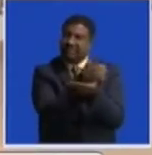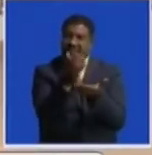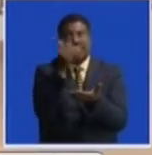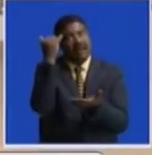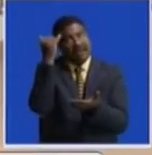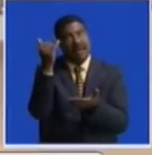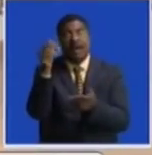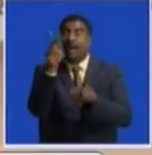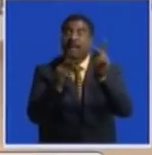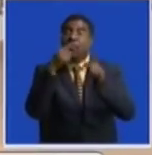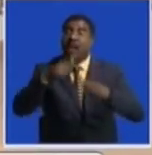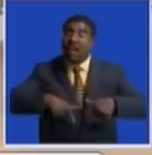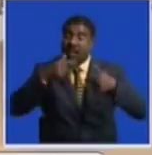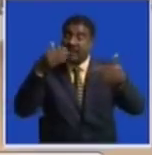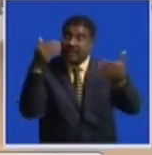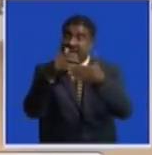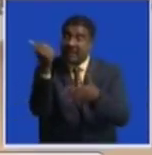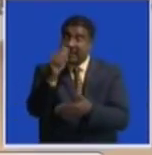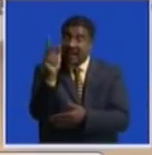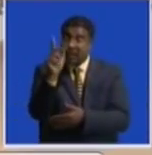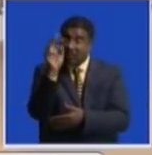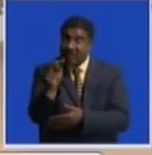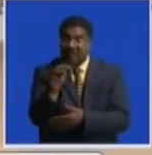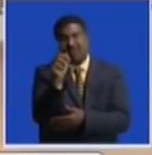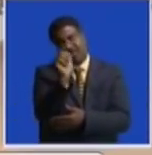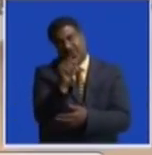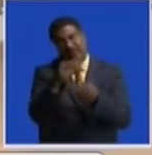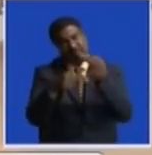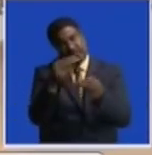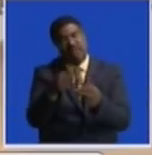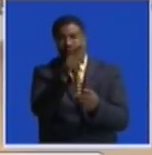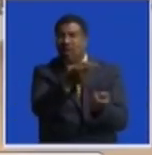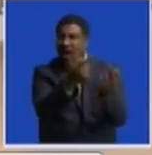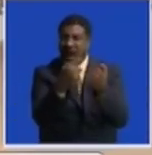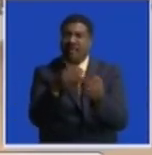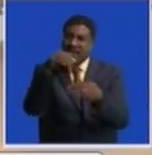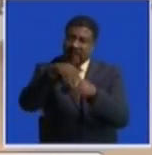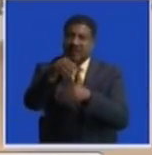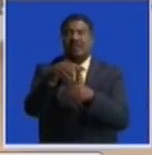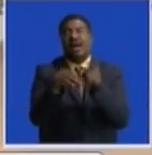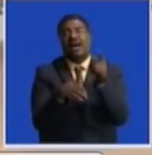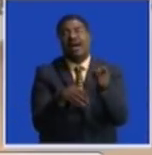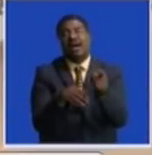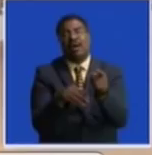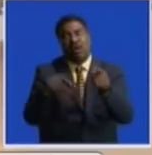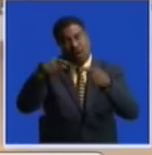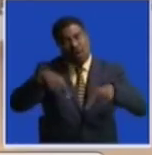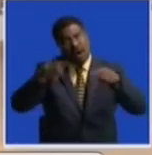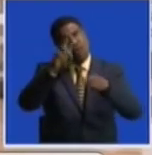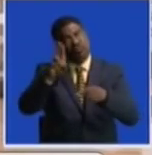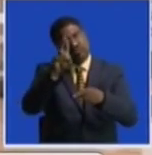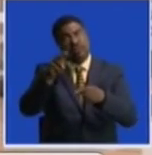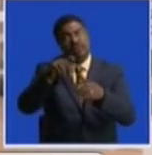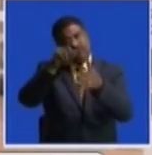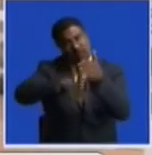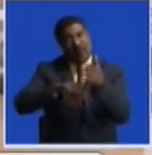within a 10-kilometer radius of this toll station to come forward and register for local user discounts.